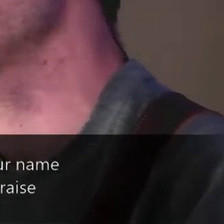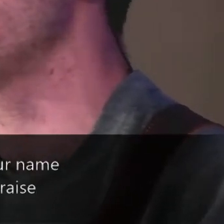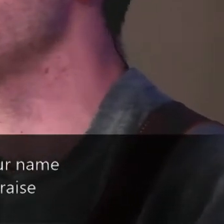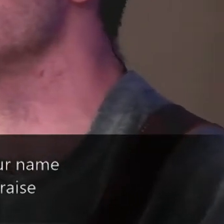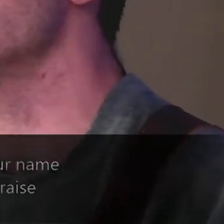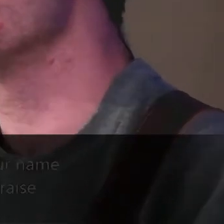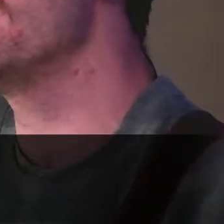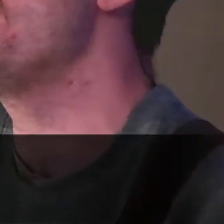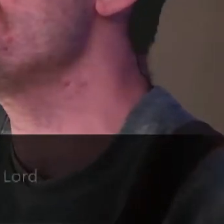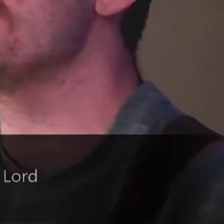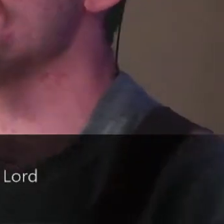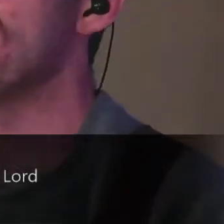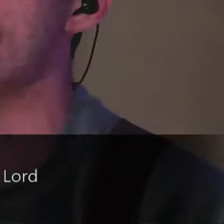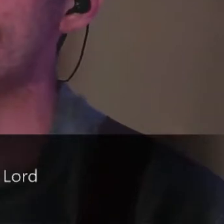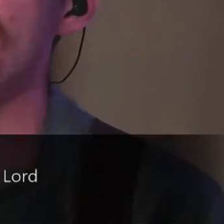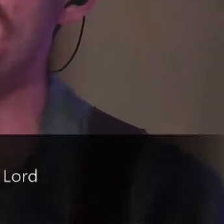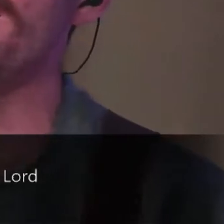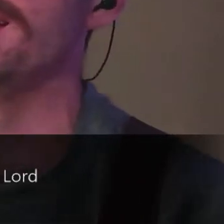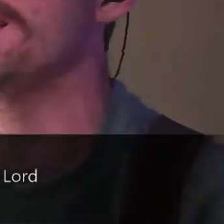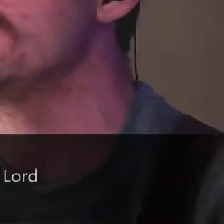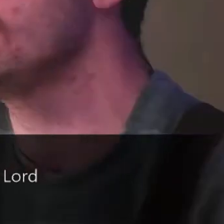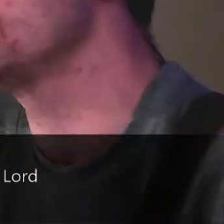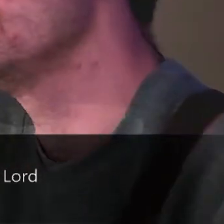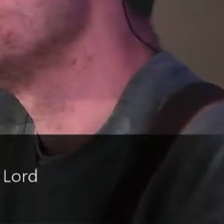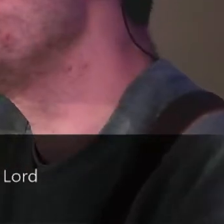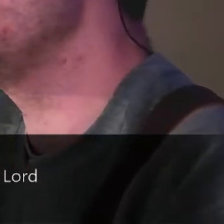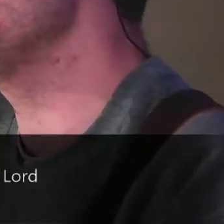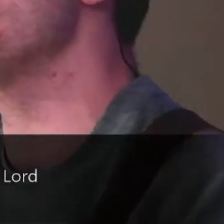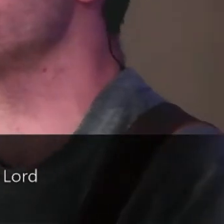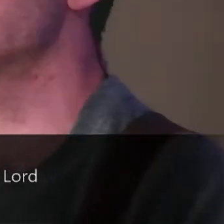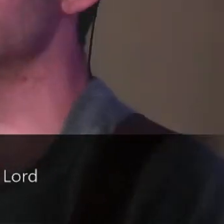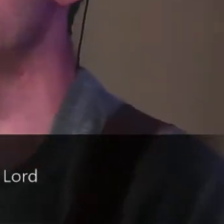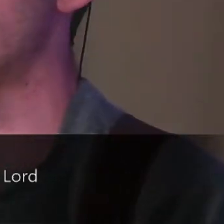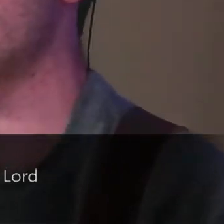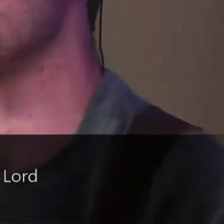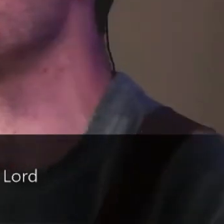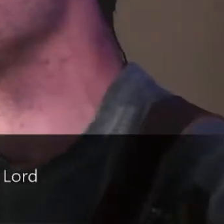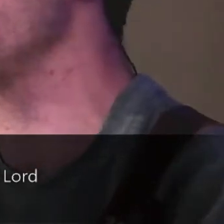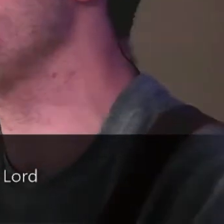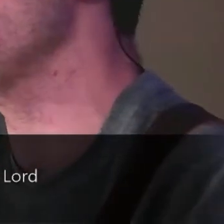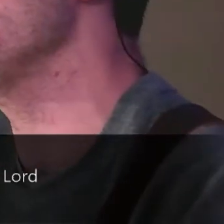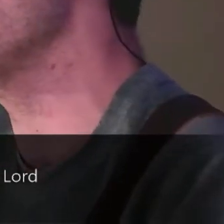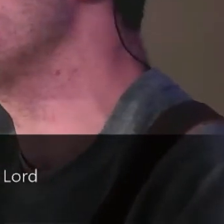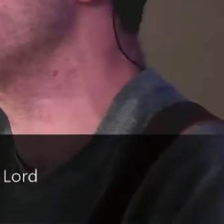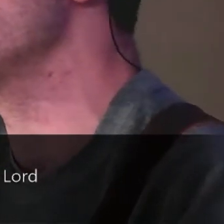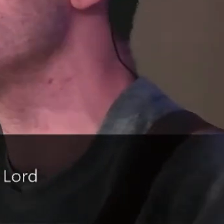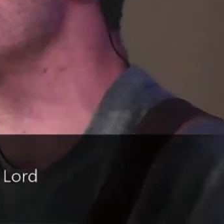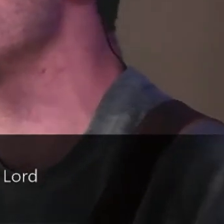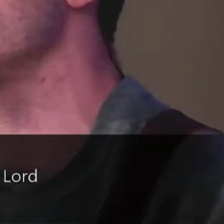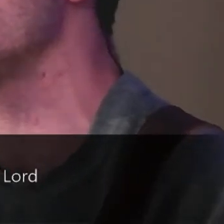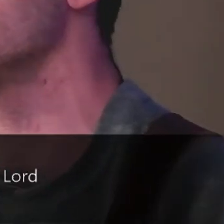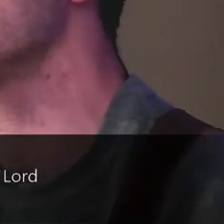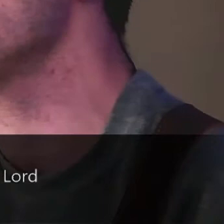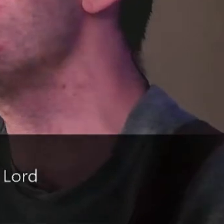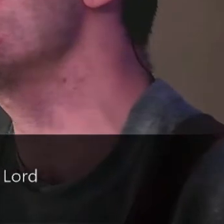endless praise, Yahweh, Yahweh, we love to shout your name, oh